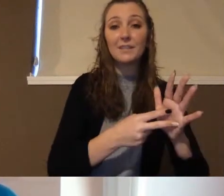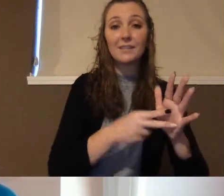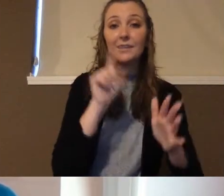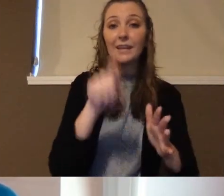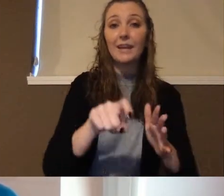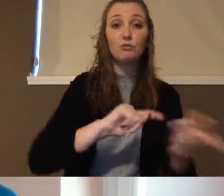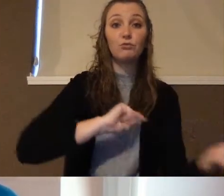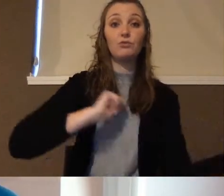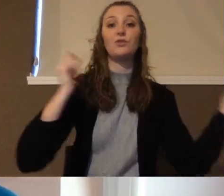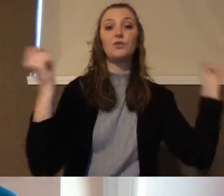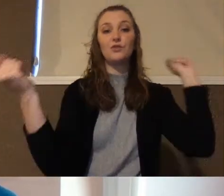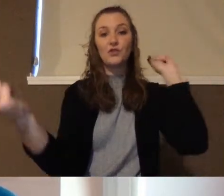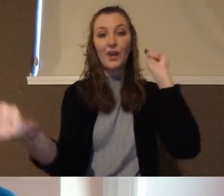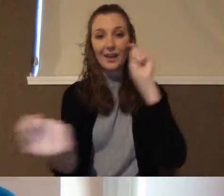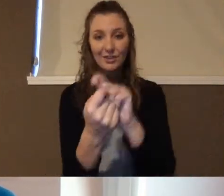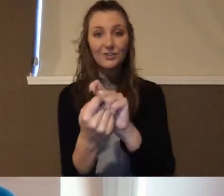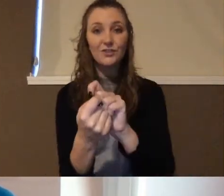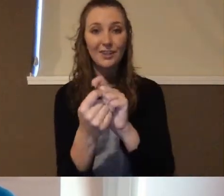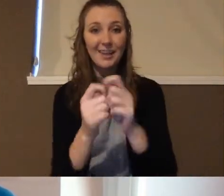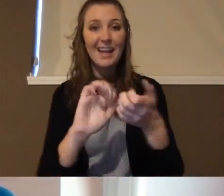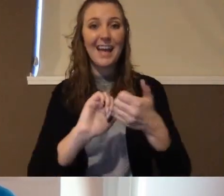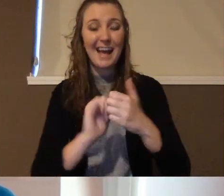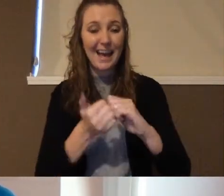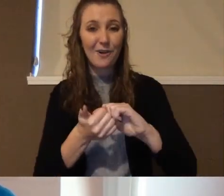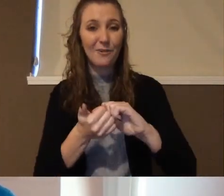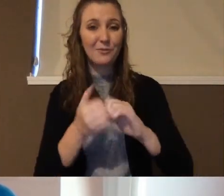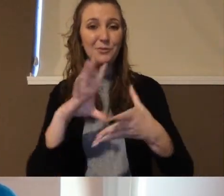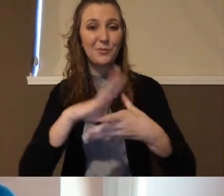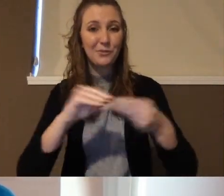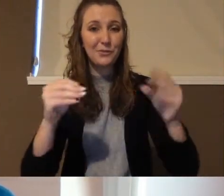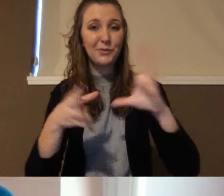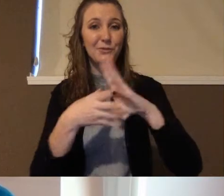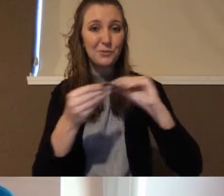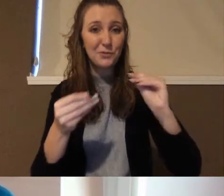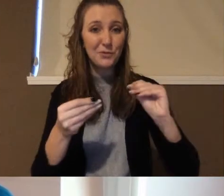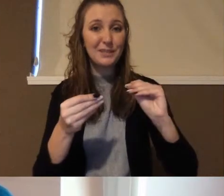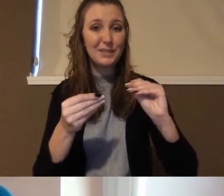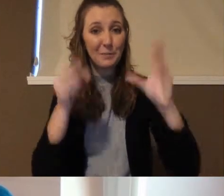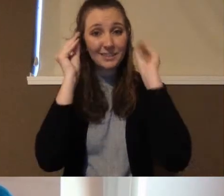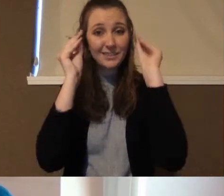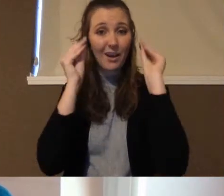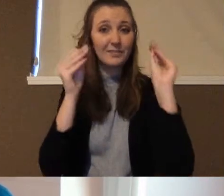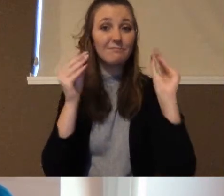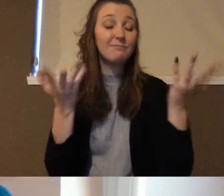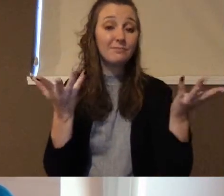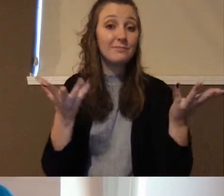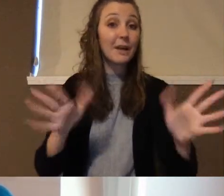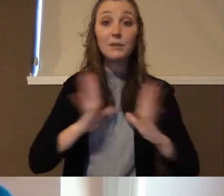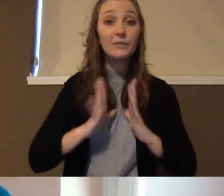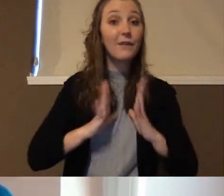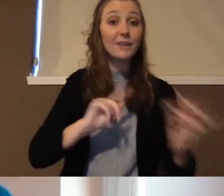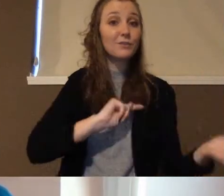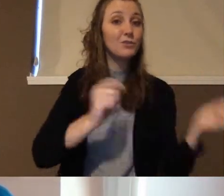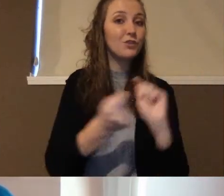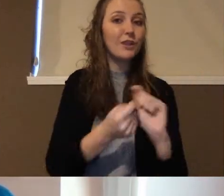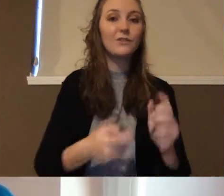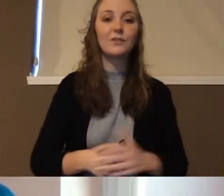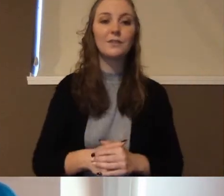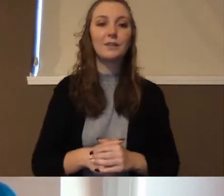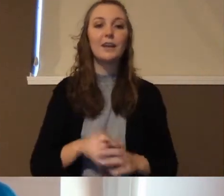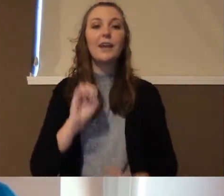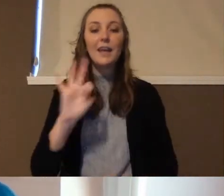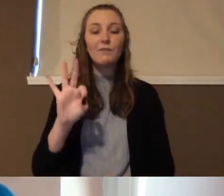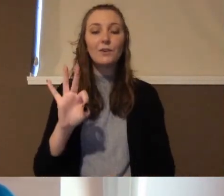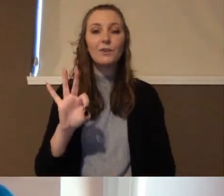those stories had always been interpreted. Being faithful, these rabbis